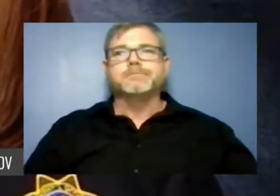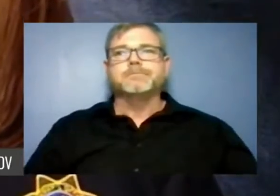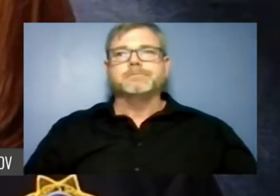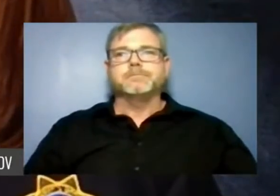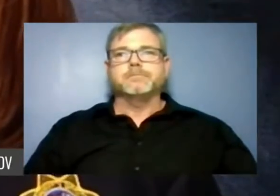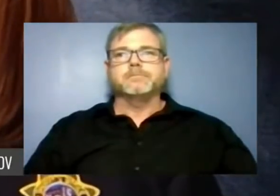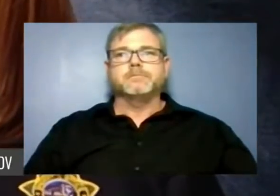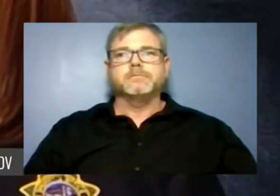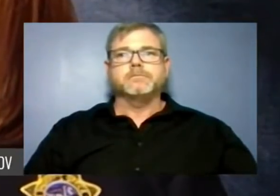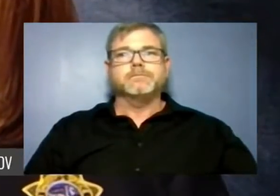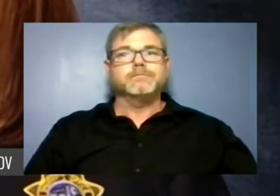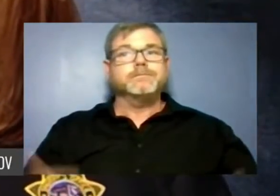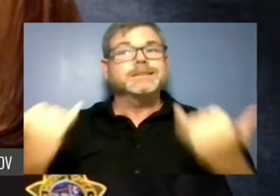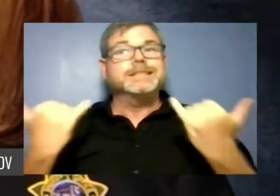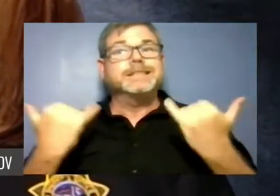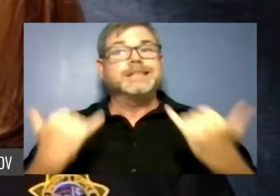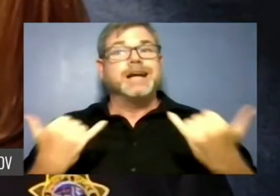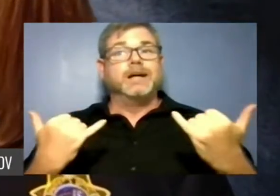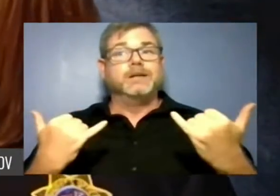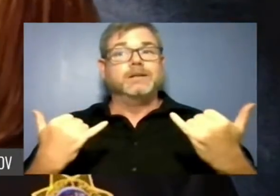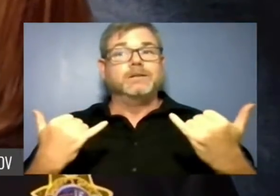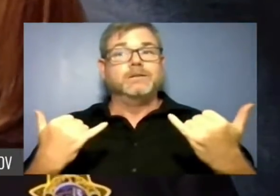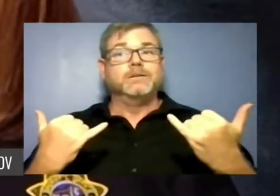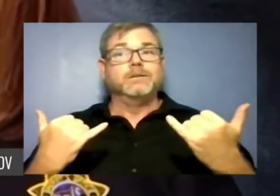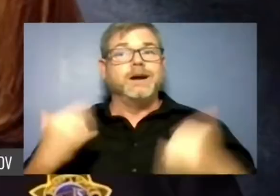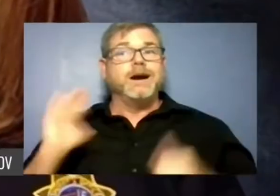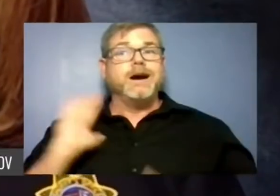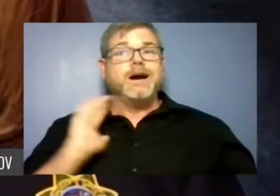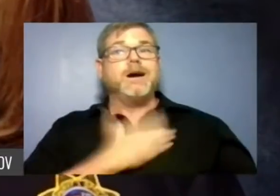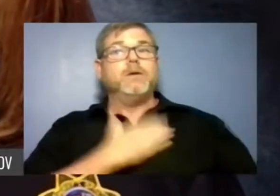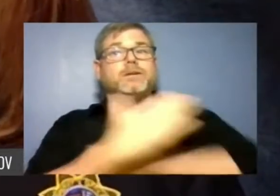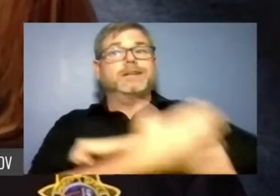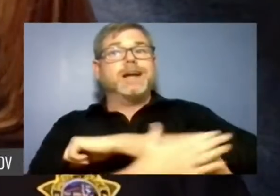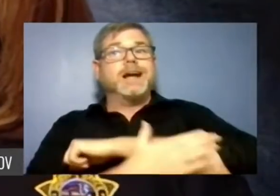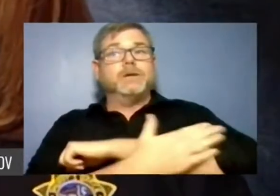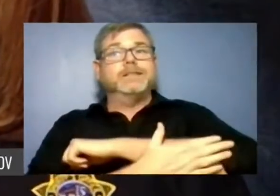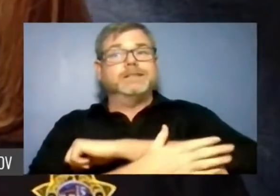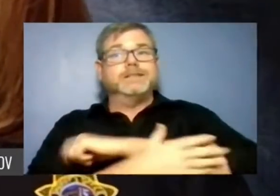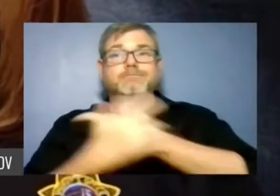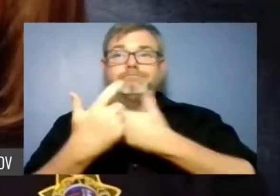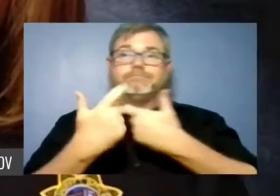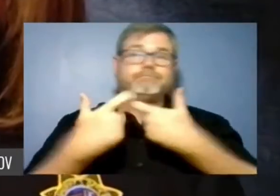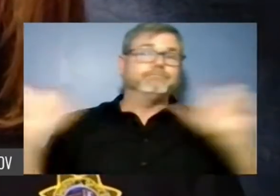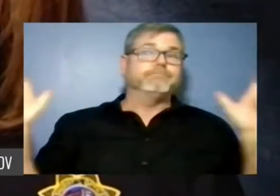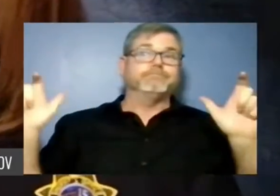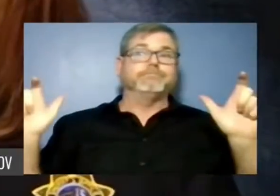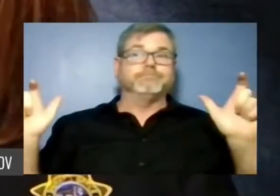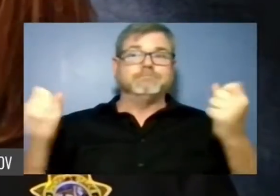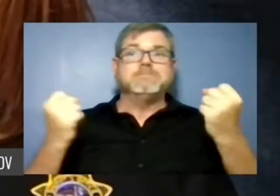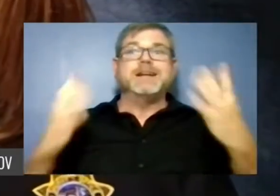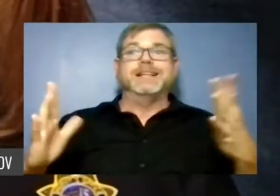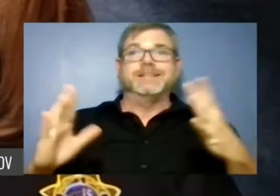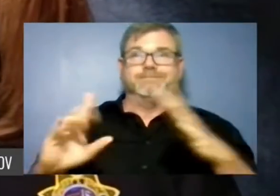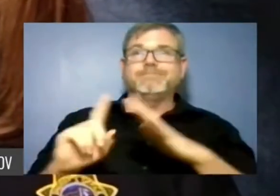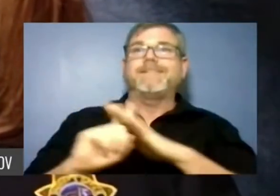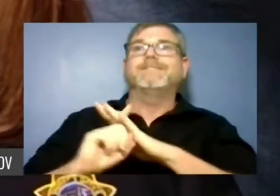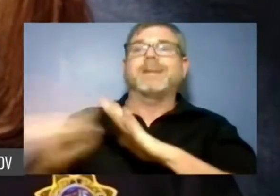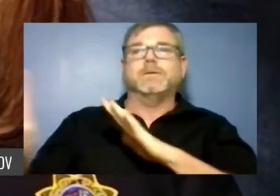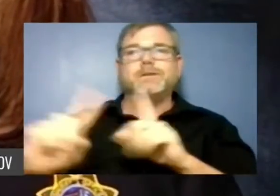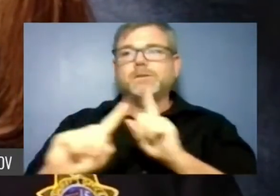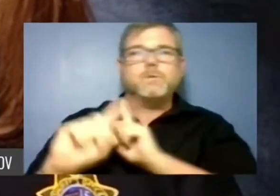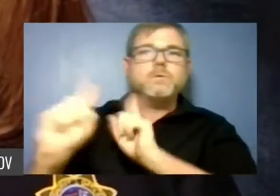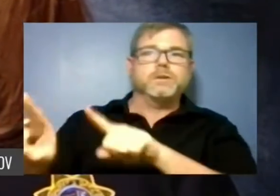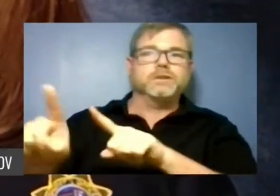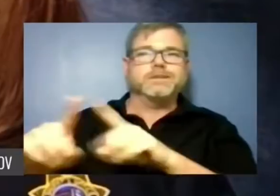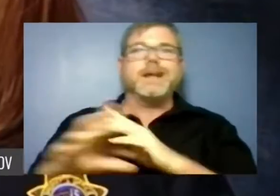that is under mandatory evacuation order and evacuation warning. And I'm not going to cover every area that is still under